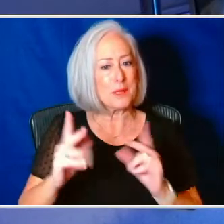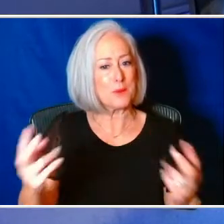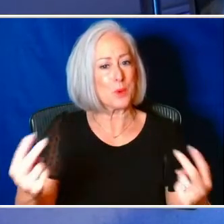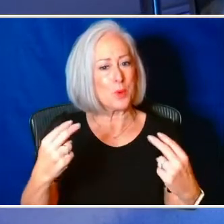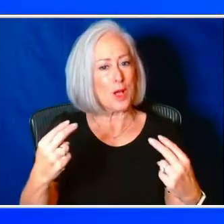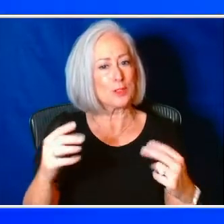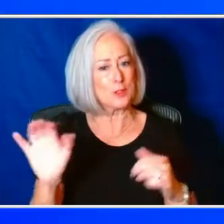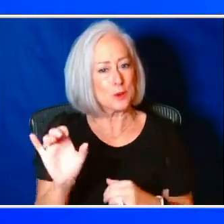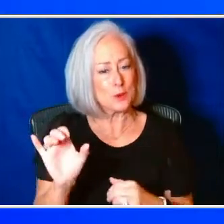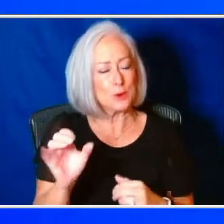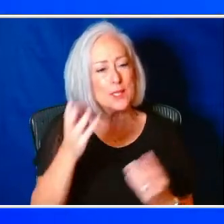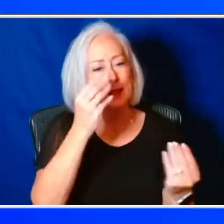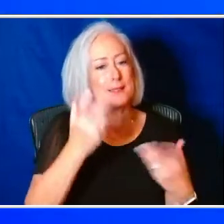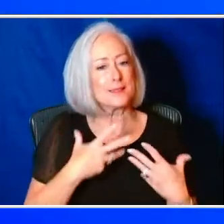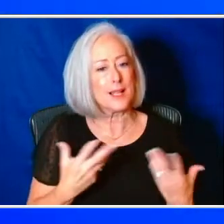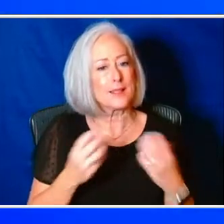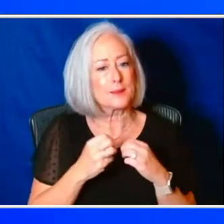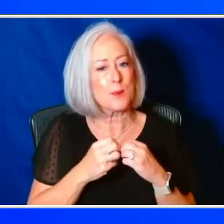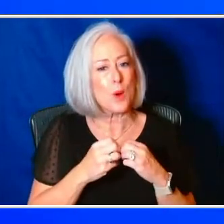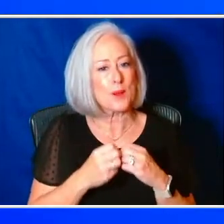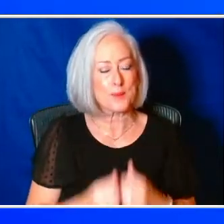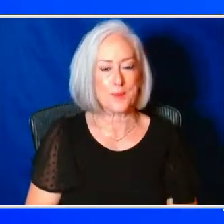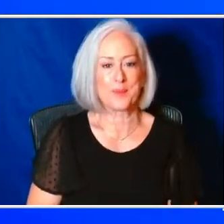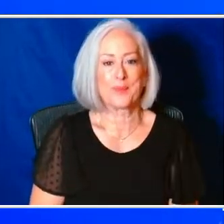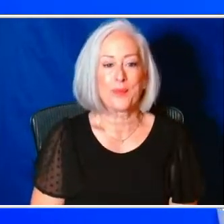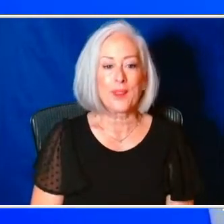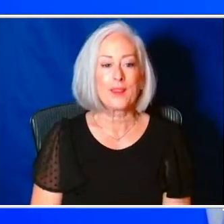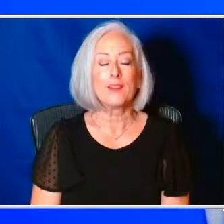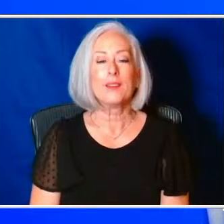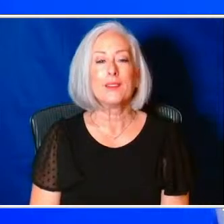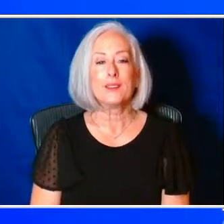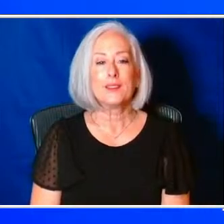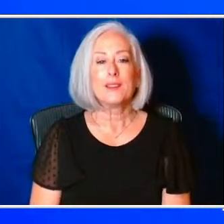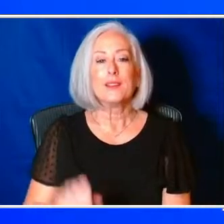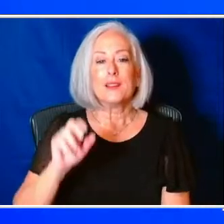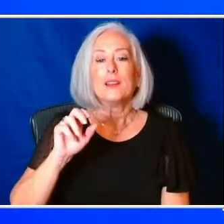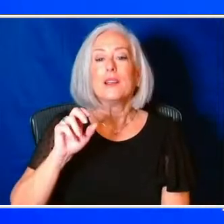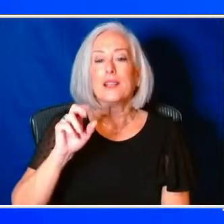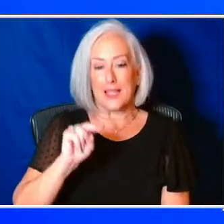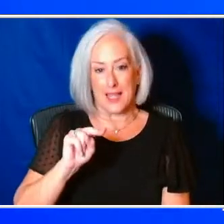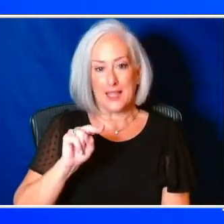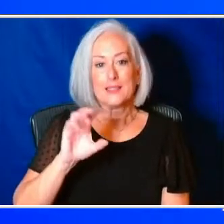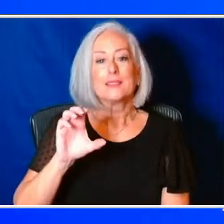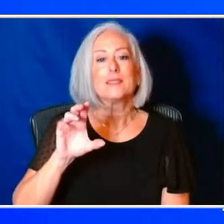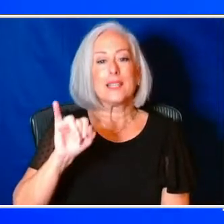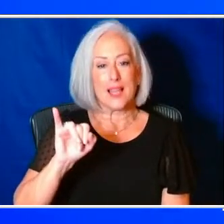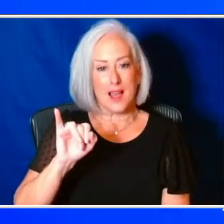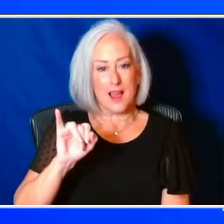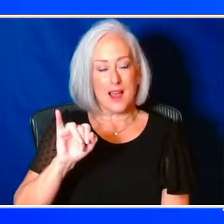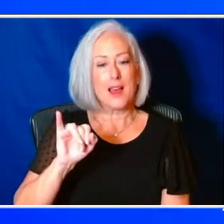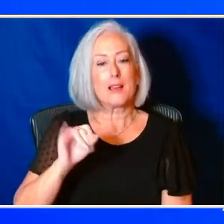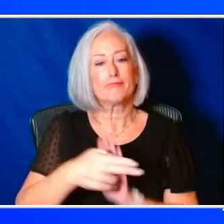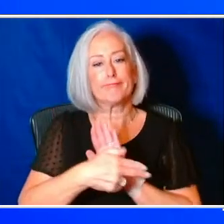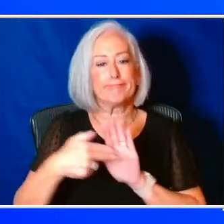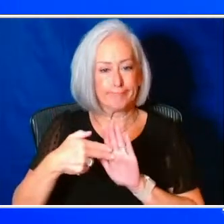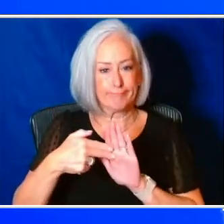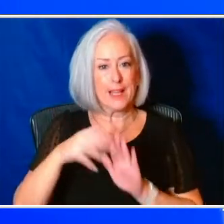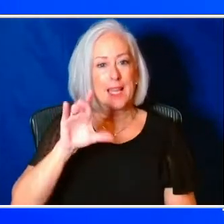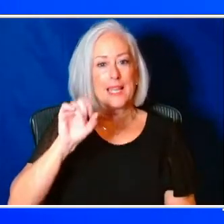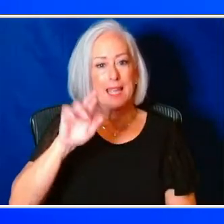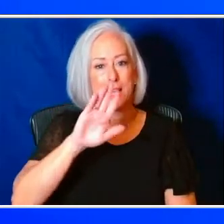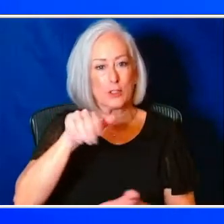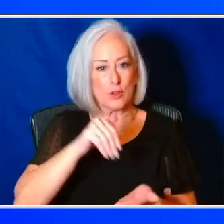the big thing here is that we have a NCI designated cancer center here, and part of that mission is to make sure that we do appropriate